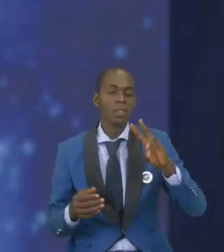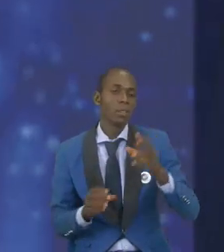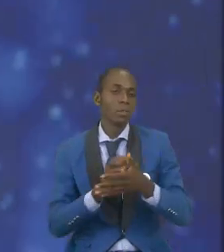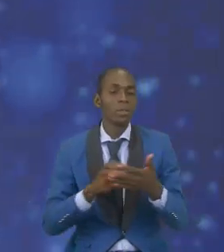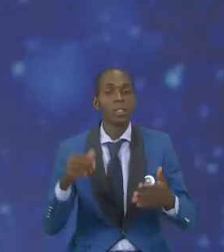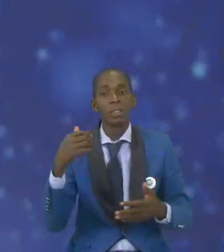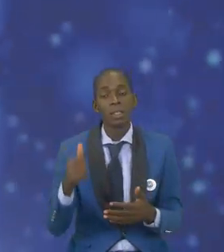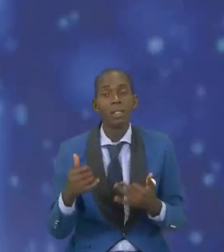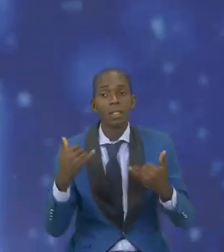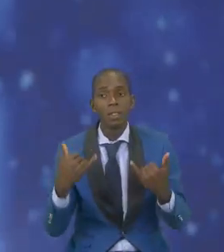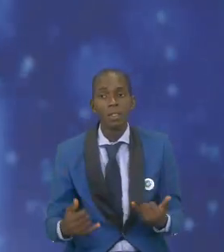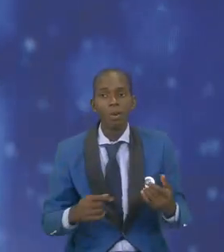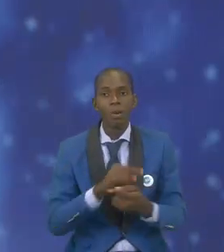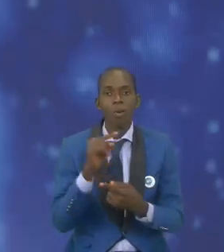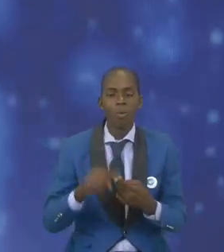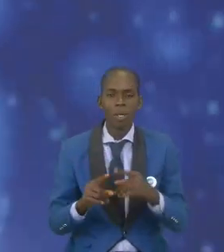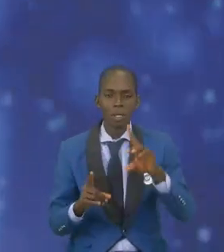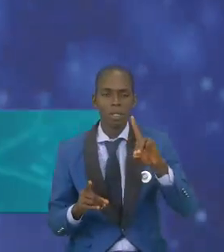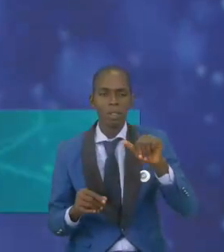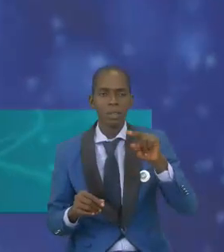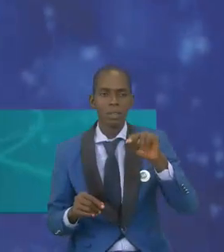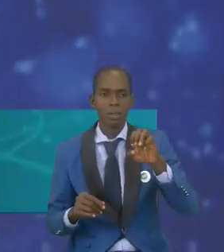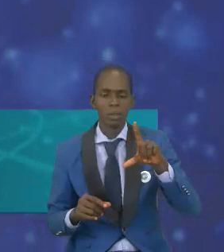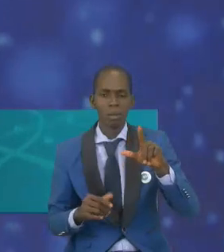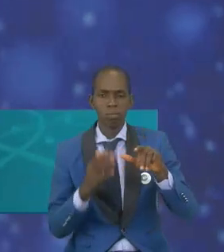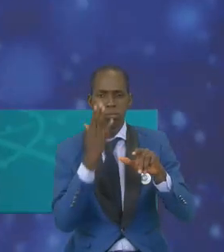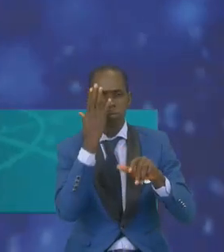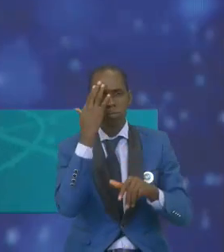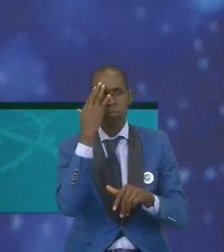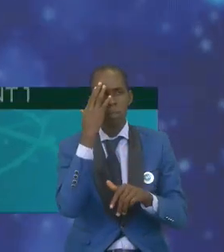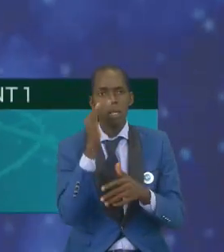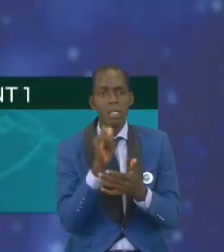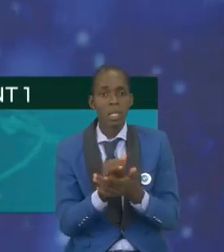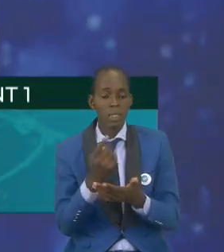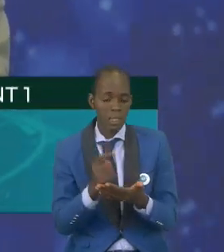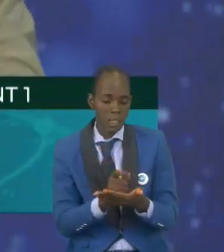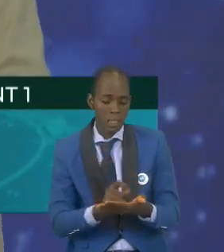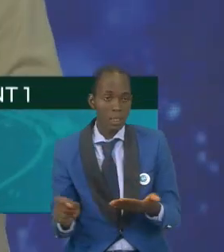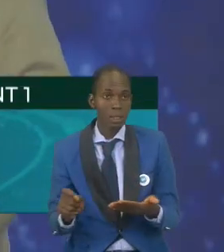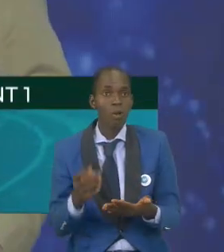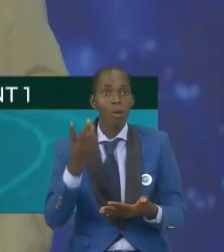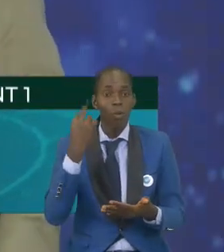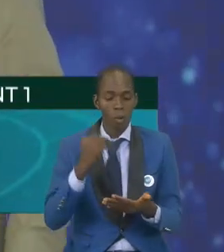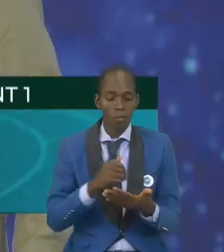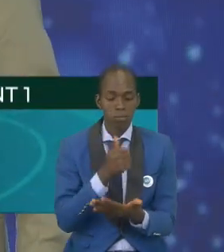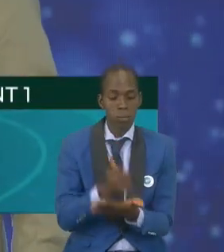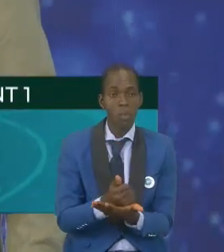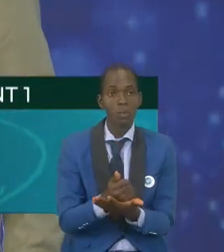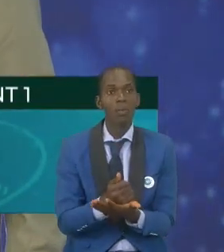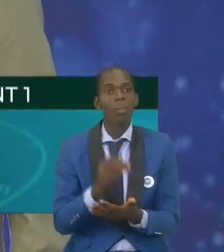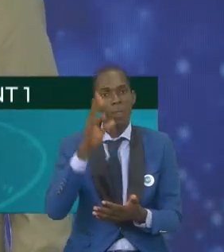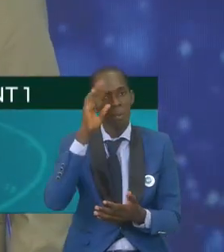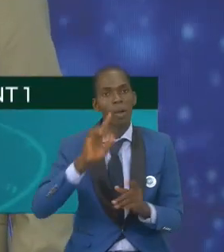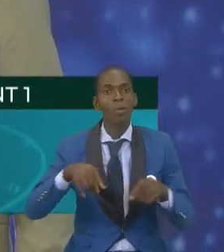when Daniel knew that the writing was signed, he went into